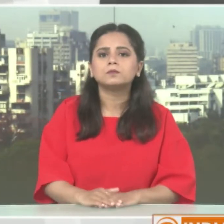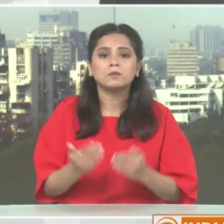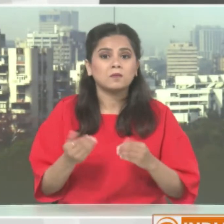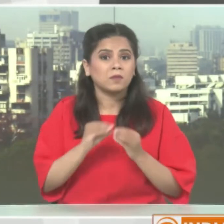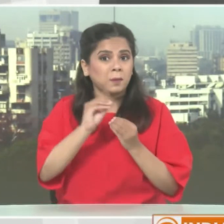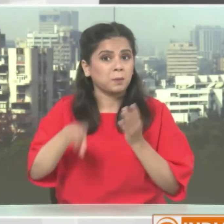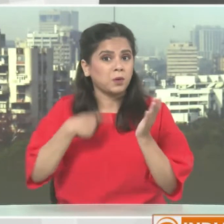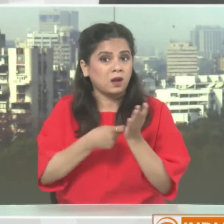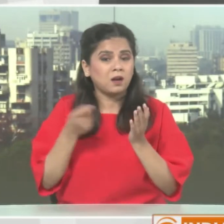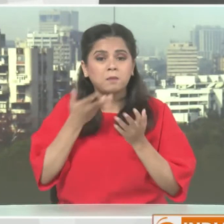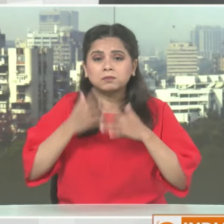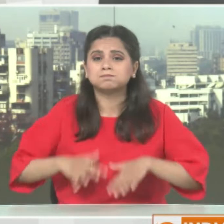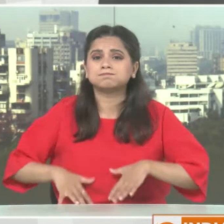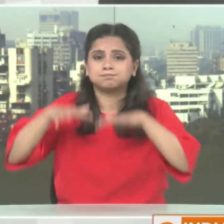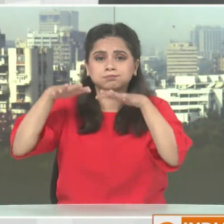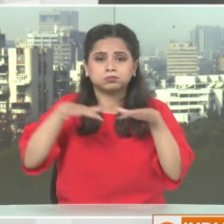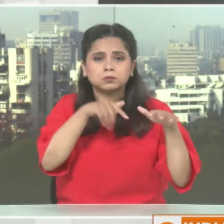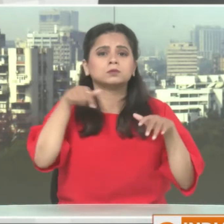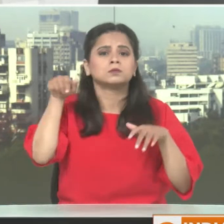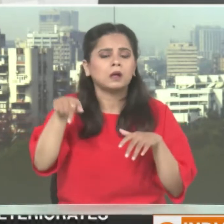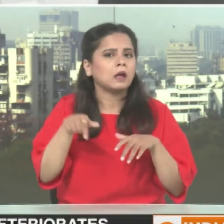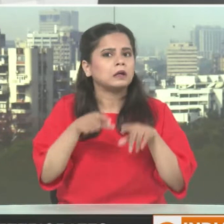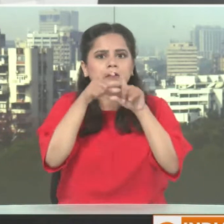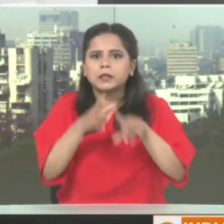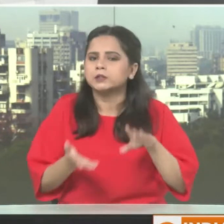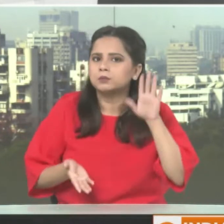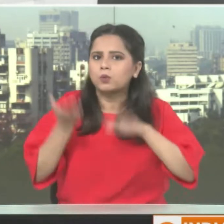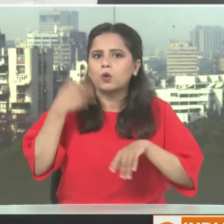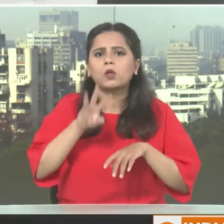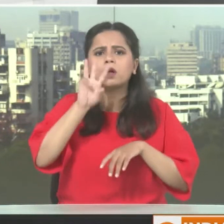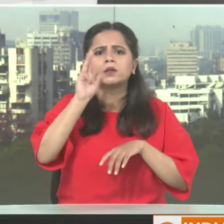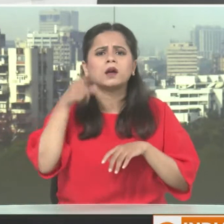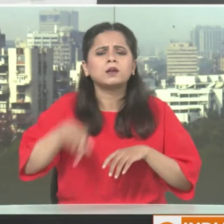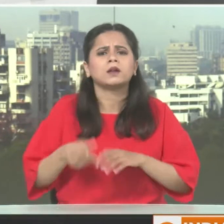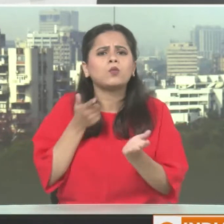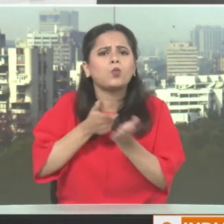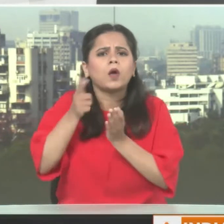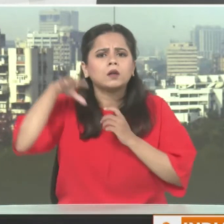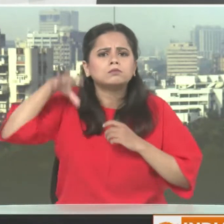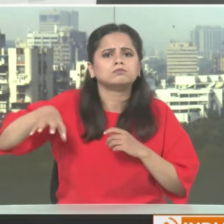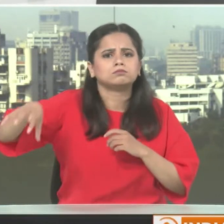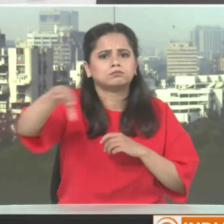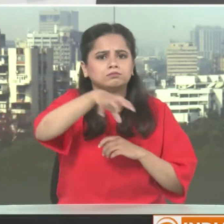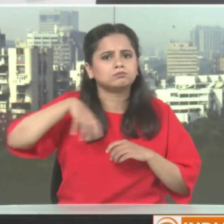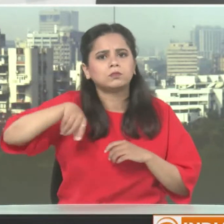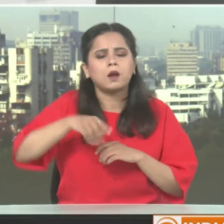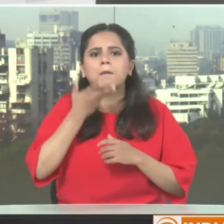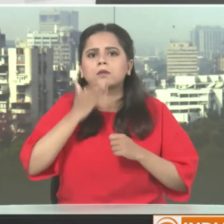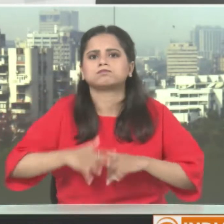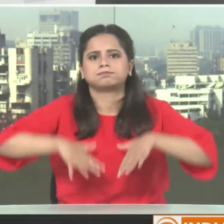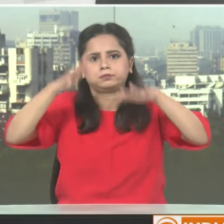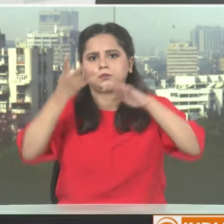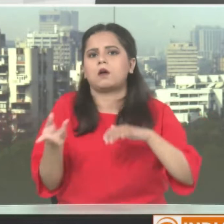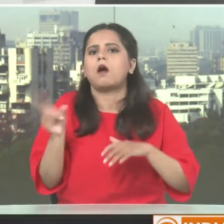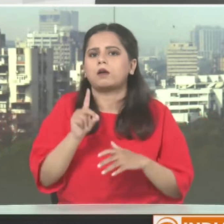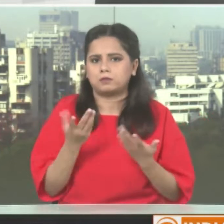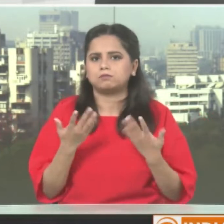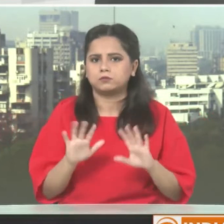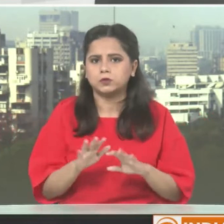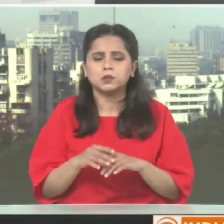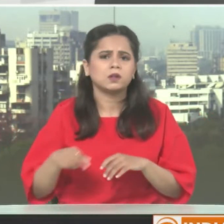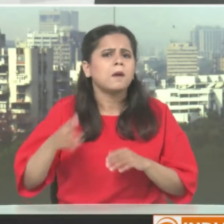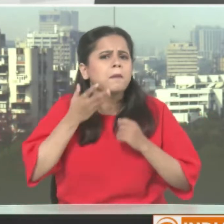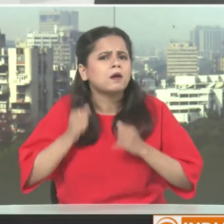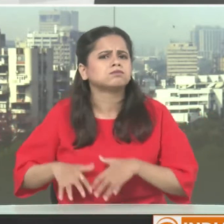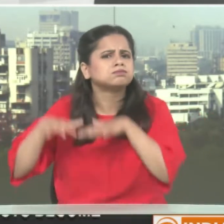While in Bihar, the flood situation has further deteriorated as 30 panchayats of Samastipur districts have become flood affected. The number